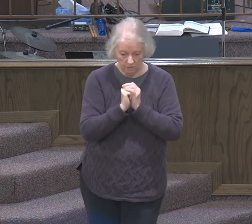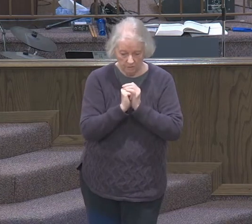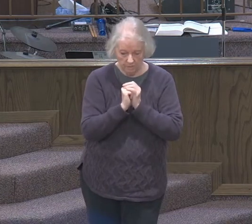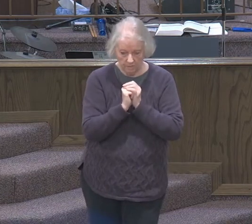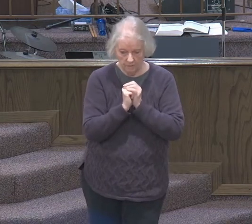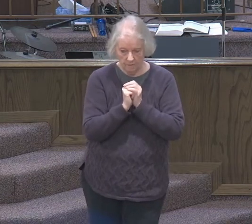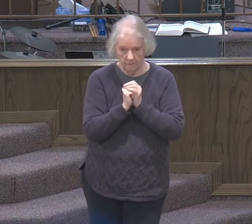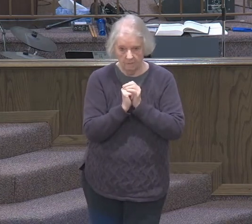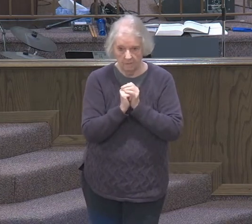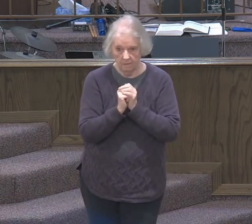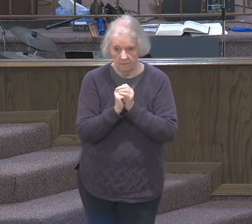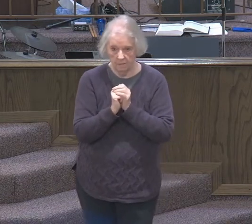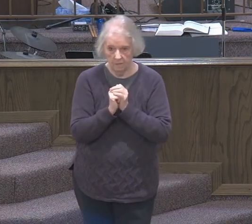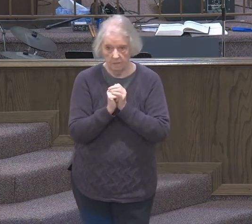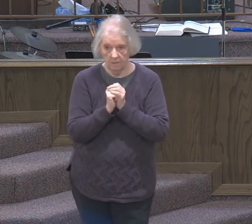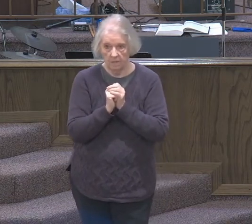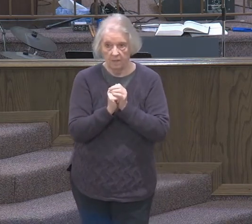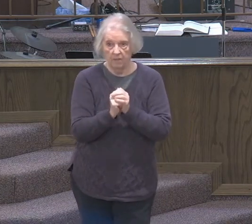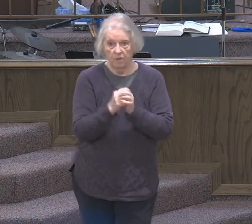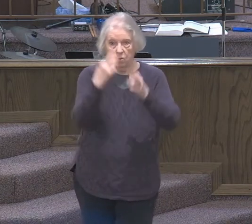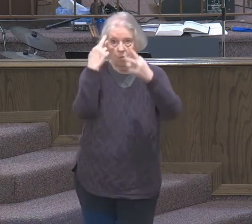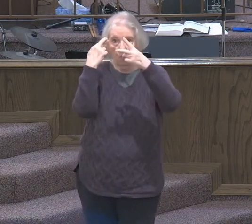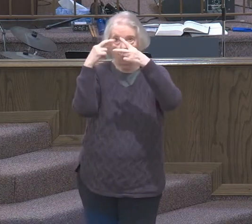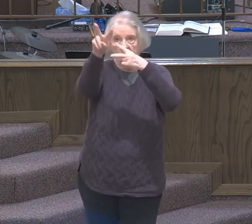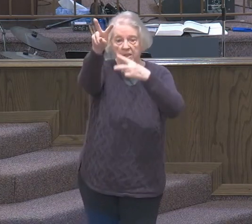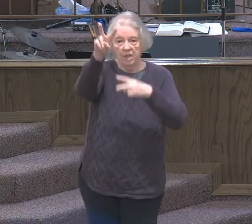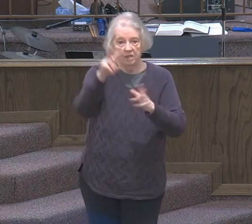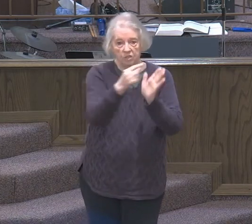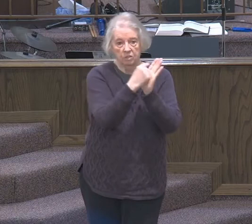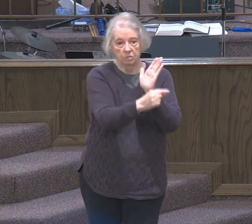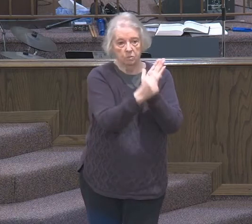This Revelation scripture that we read